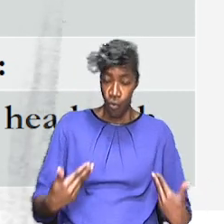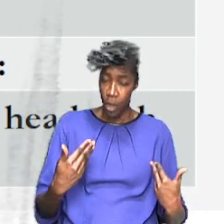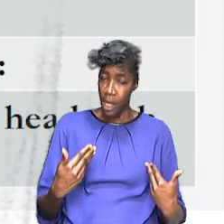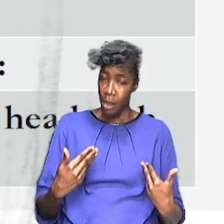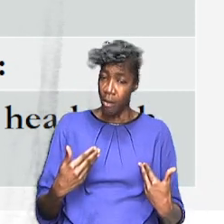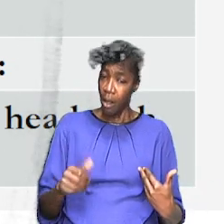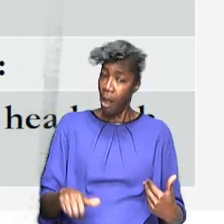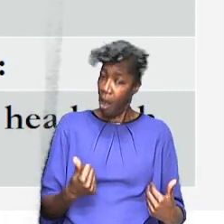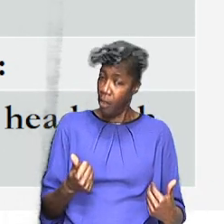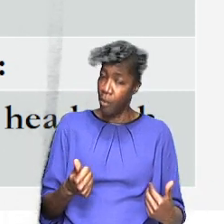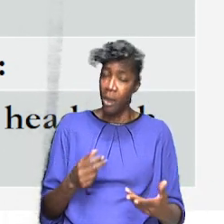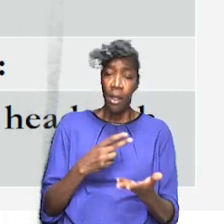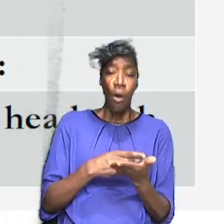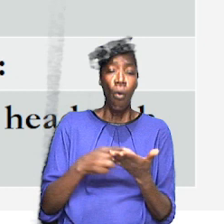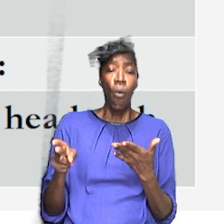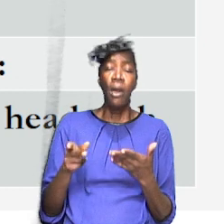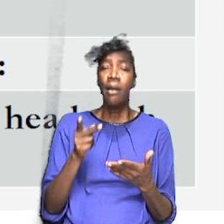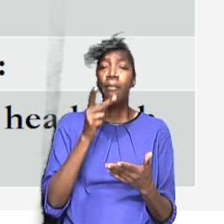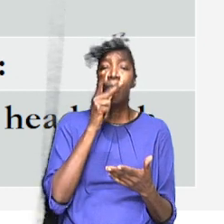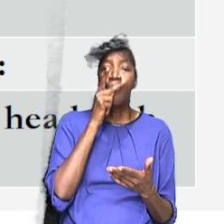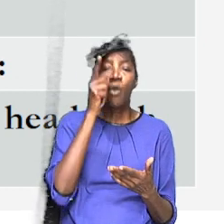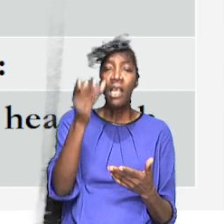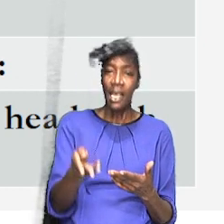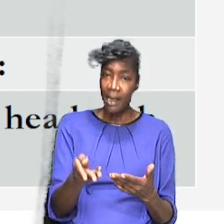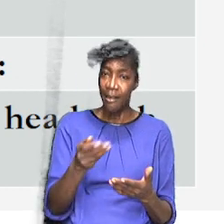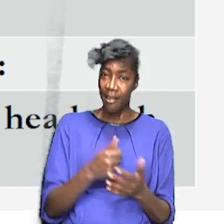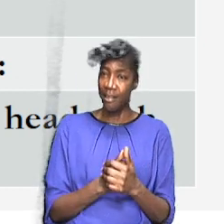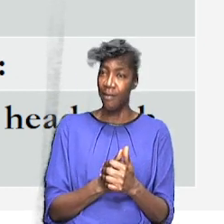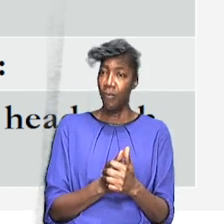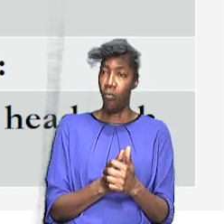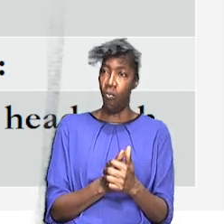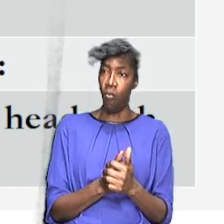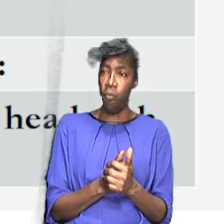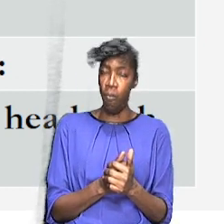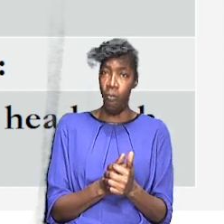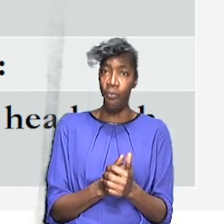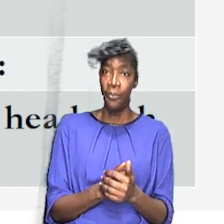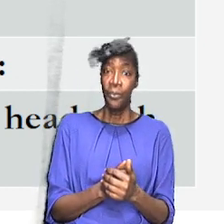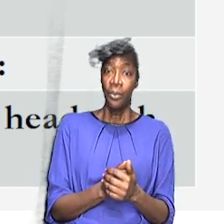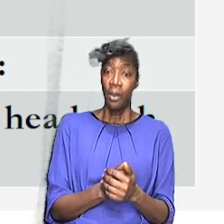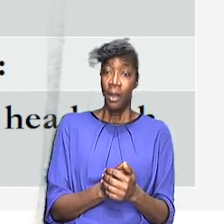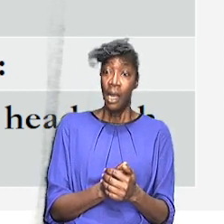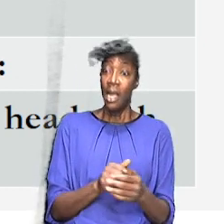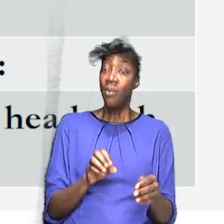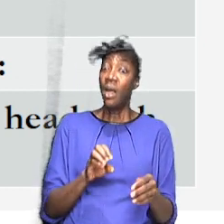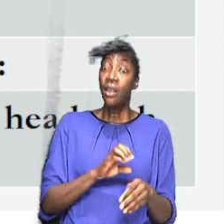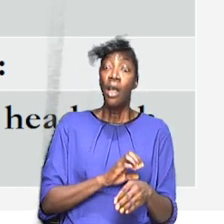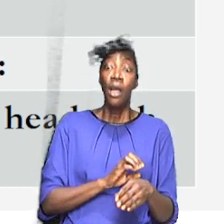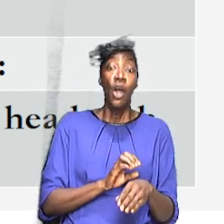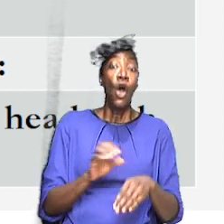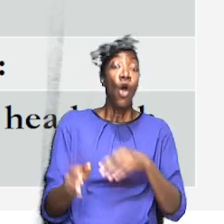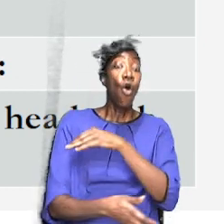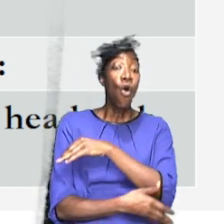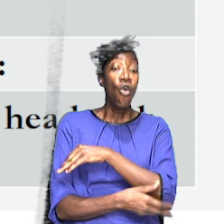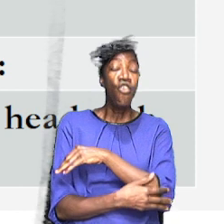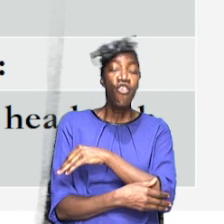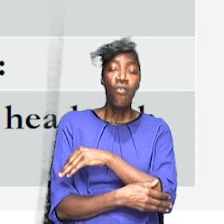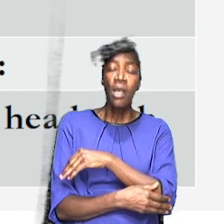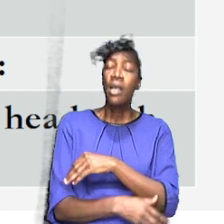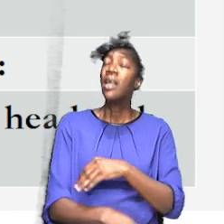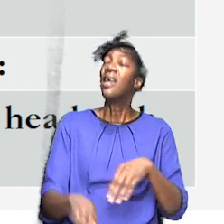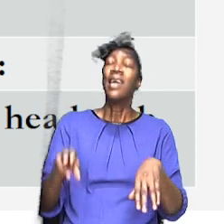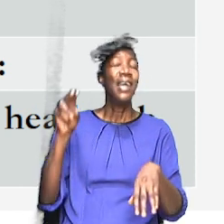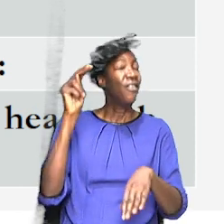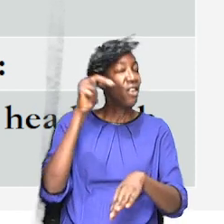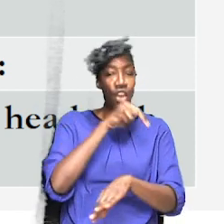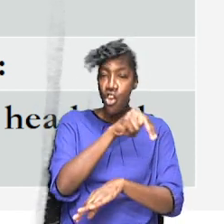holy kiss. All right? So in that culture, it was norm. So when somebody would come to your house, you would have,